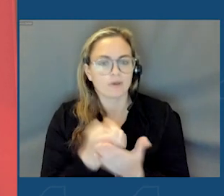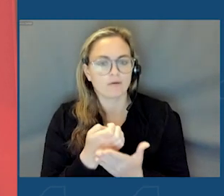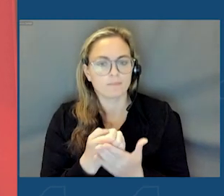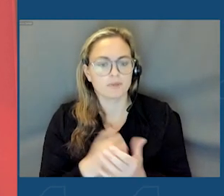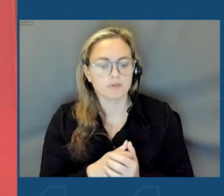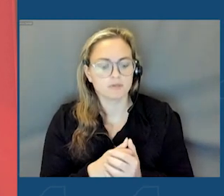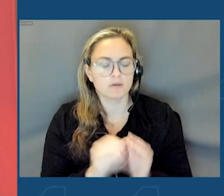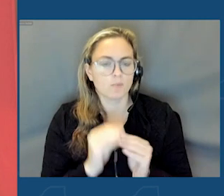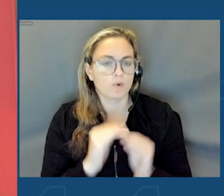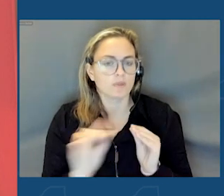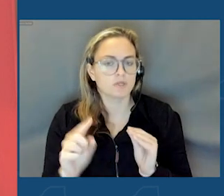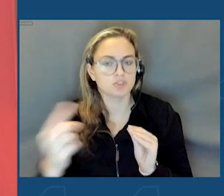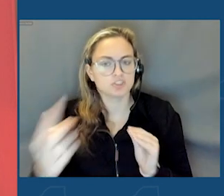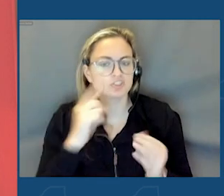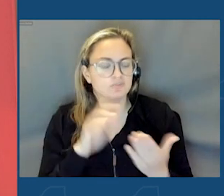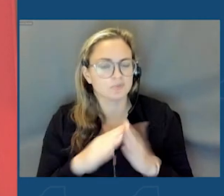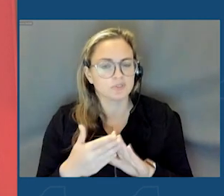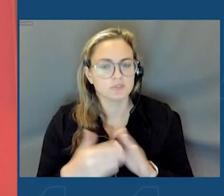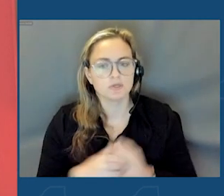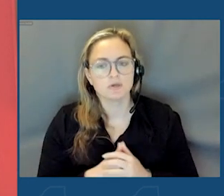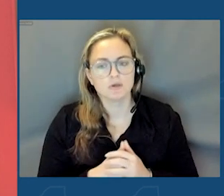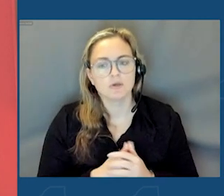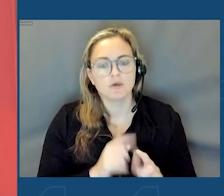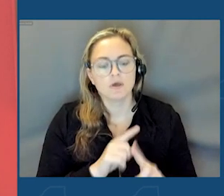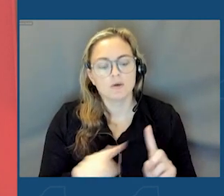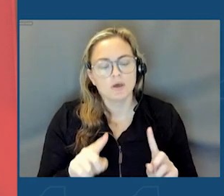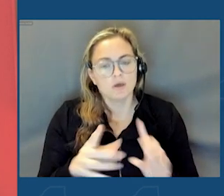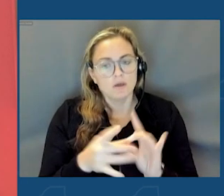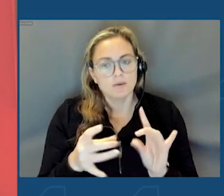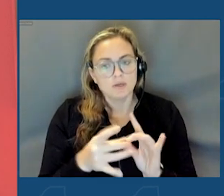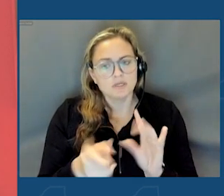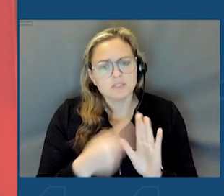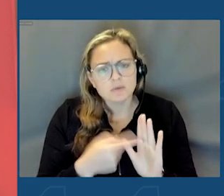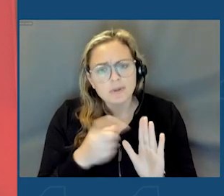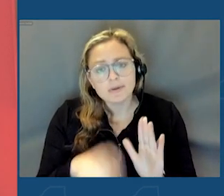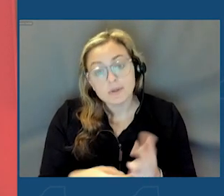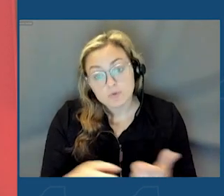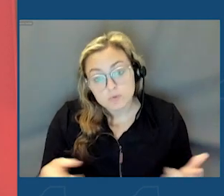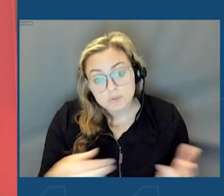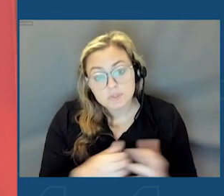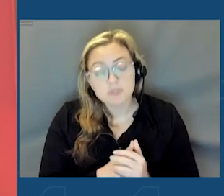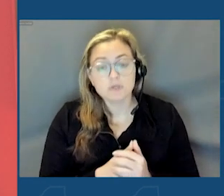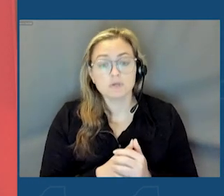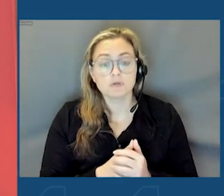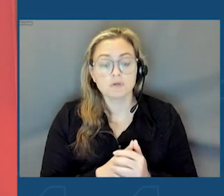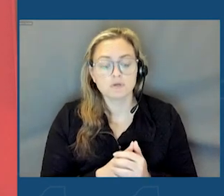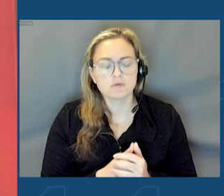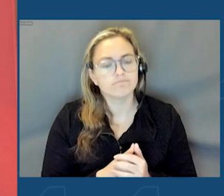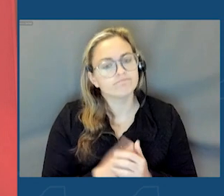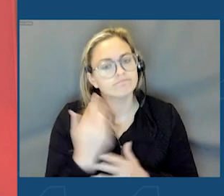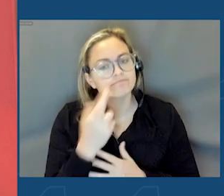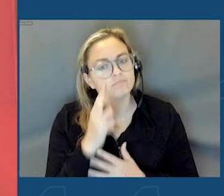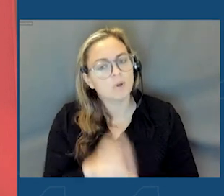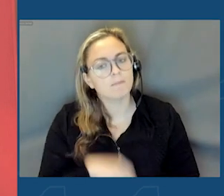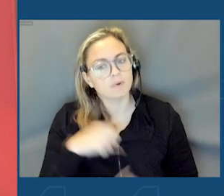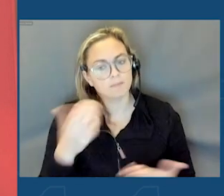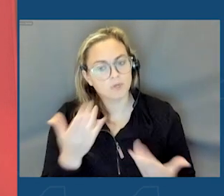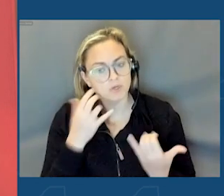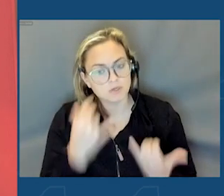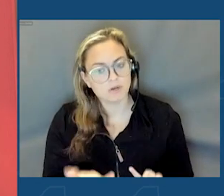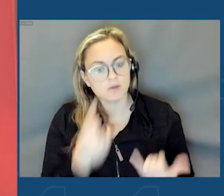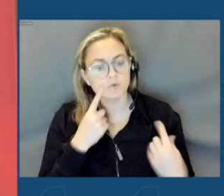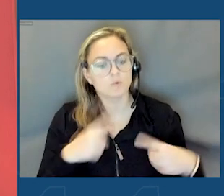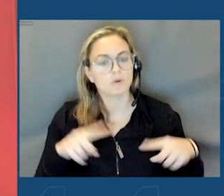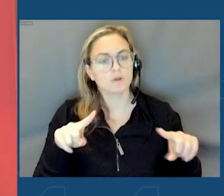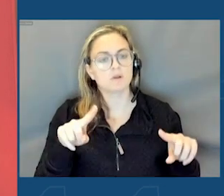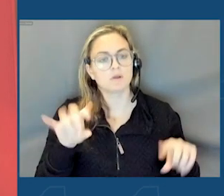just these communities. But as I mentioned, sometimes it takes a little bit of resources. That's why I'm really proud to be here today to announce